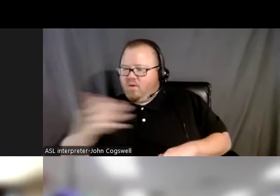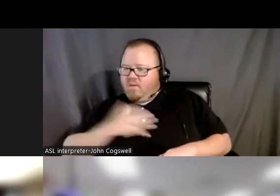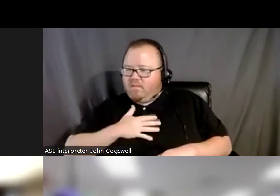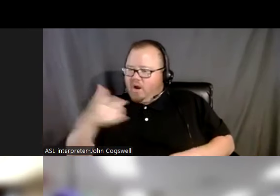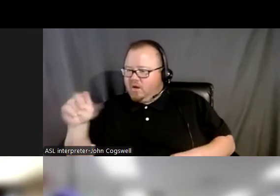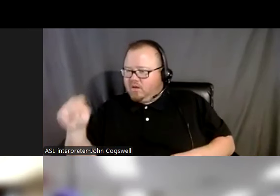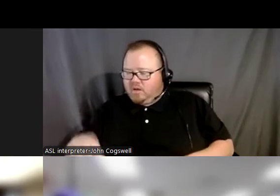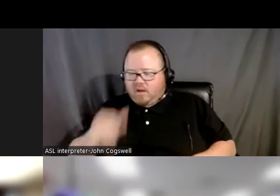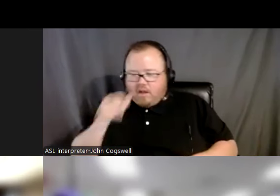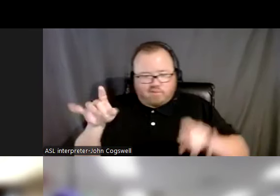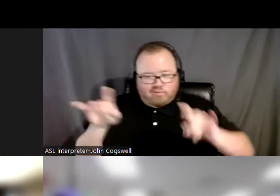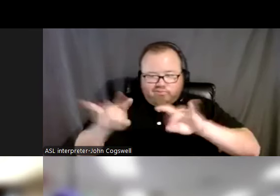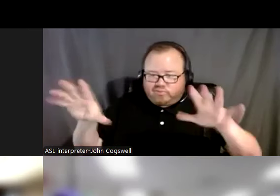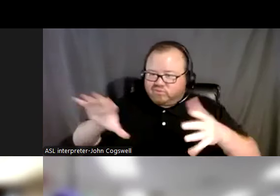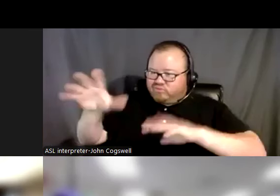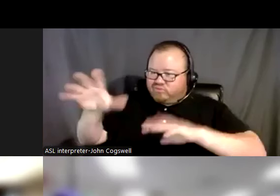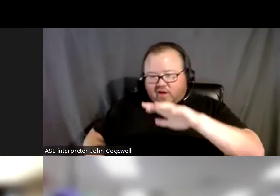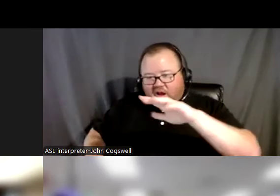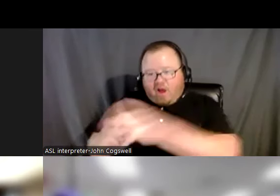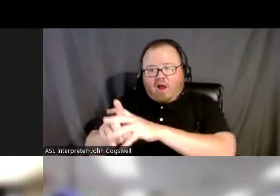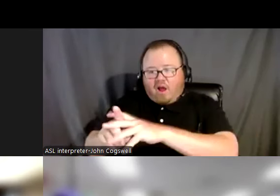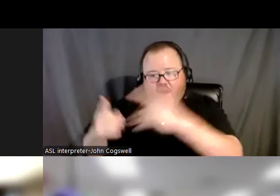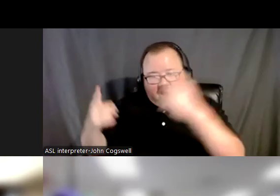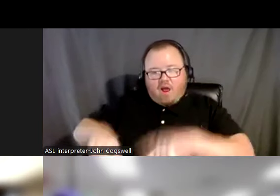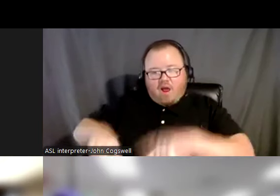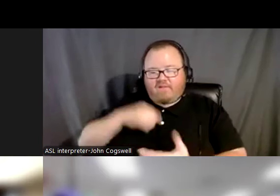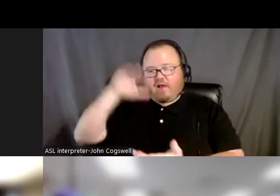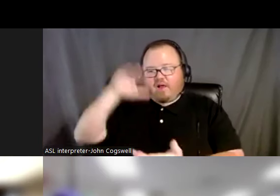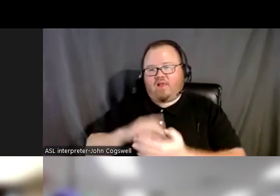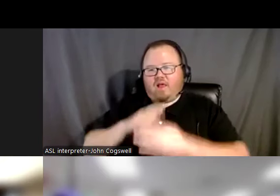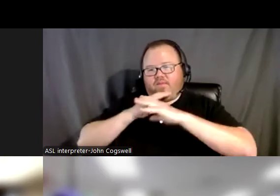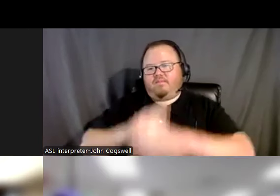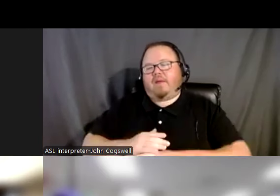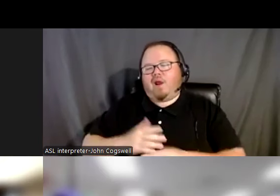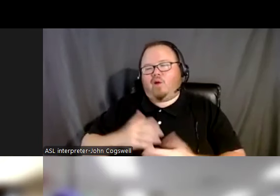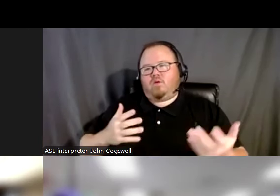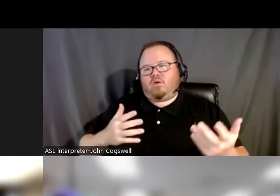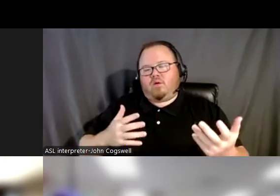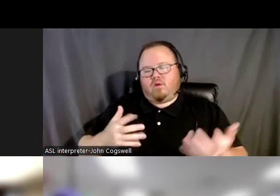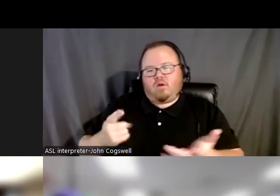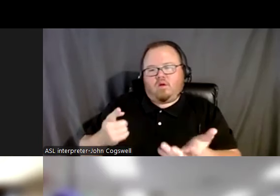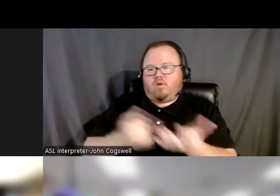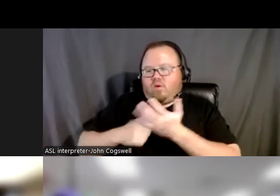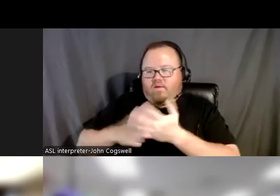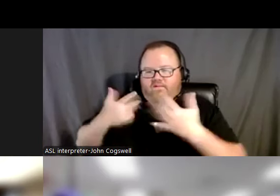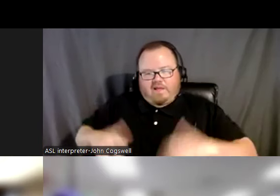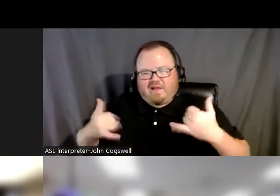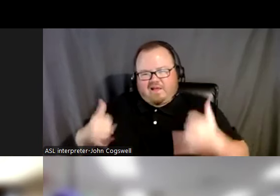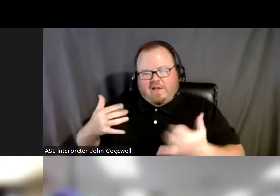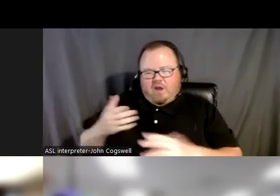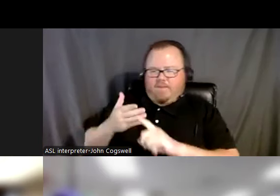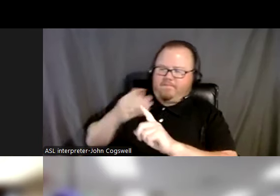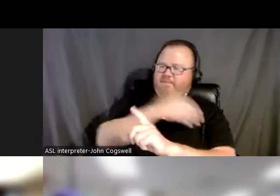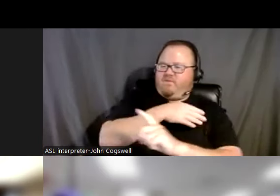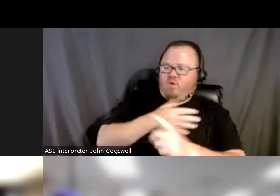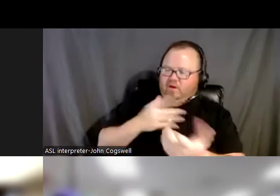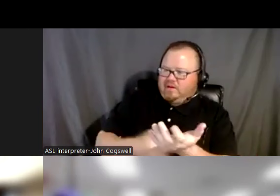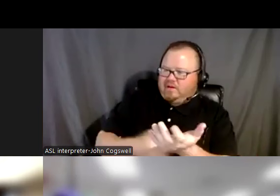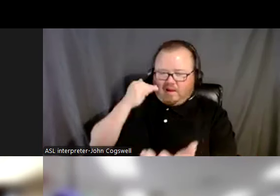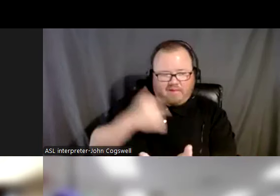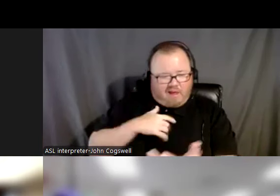of crisis ever does arise, there's less barriers. There's less, the conversation's already happened. Hey, we talked about this. Will you do this for